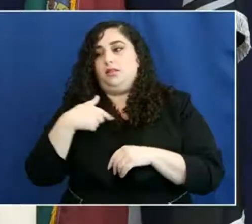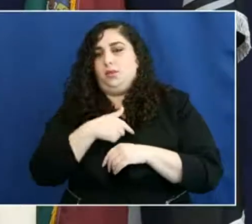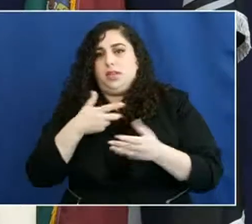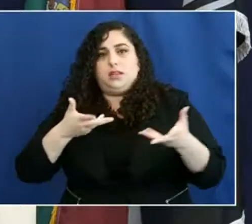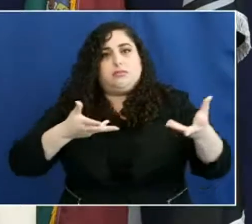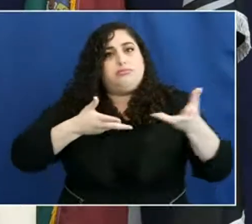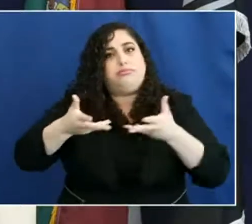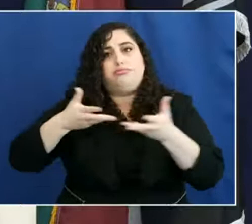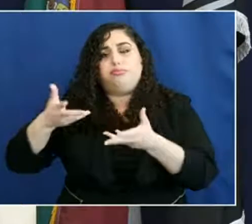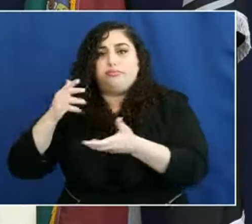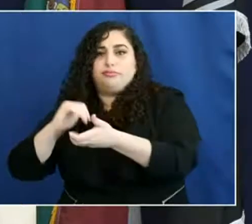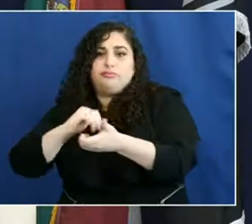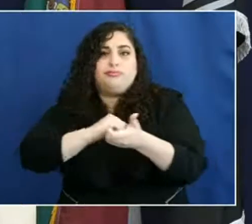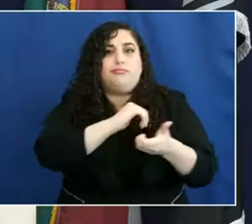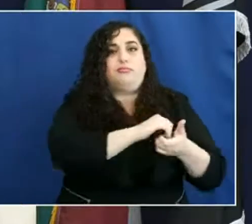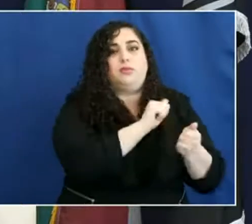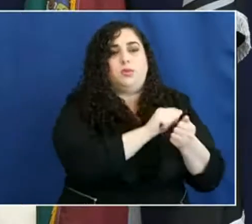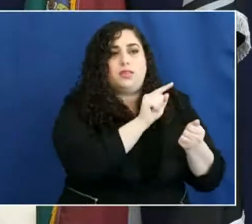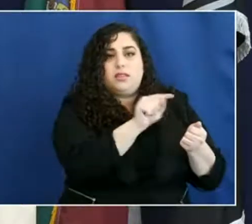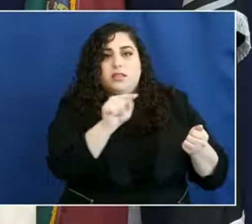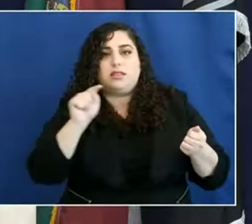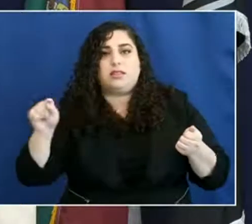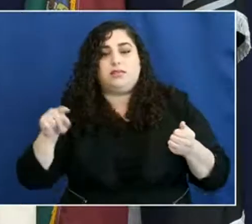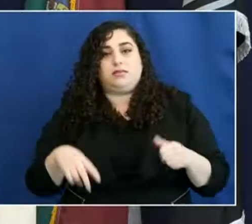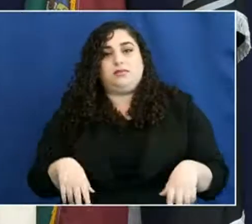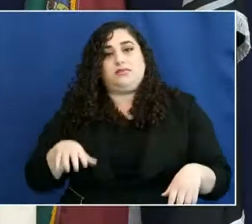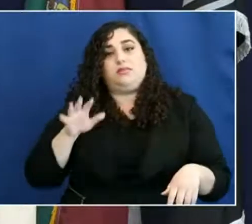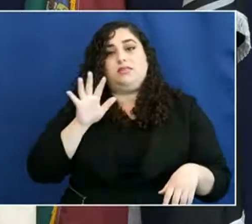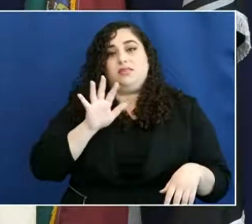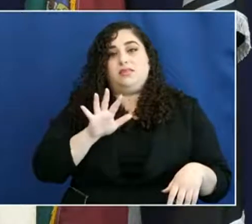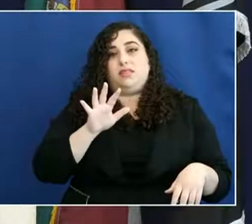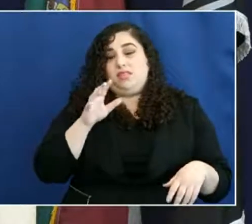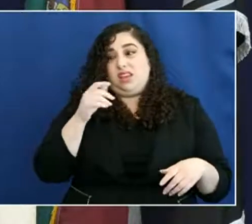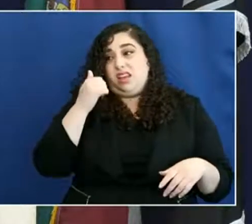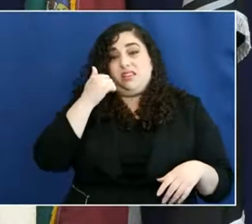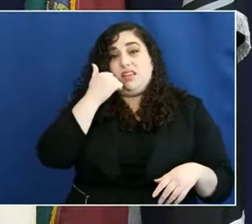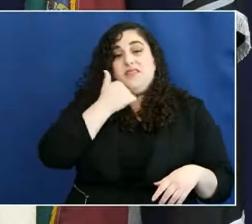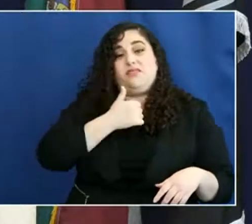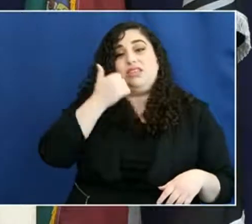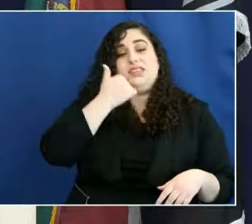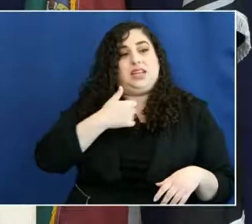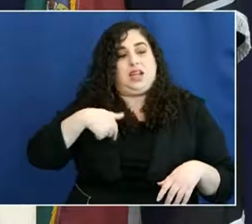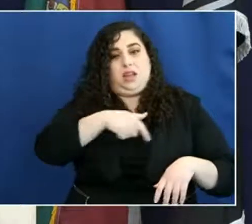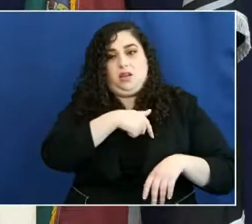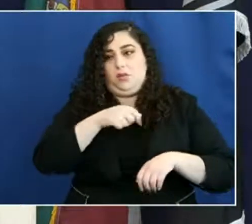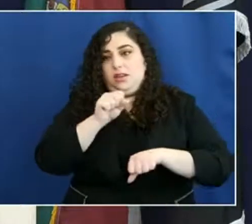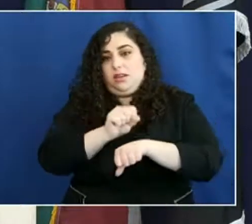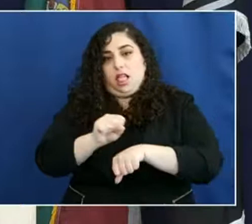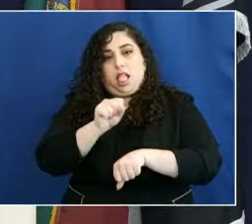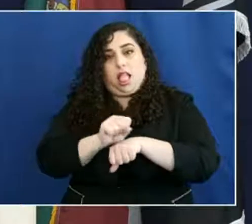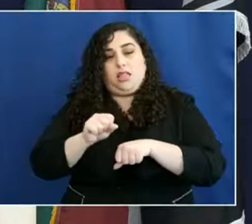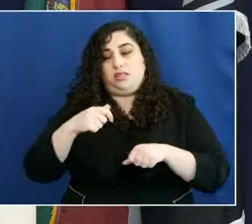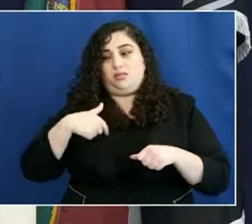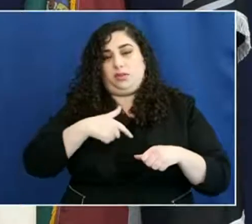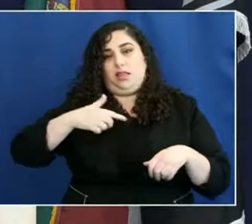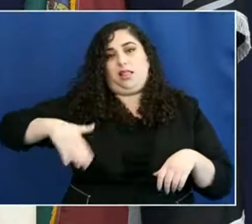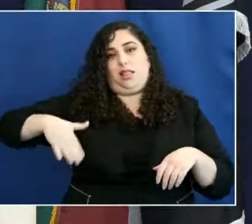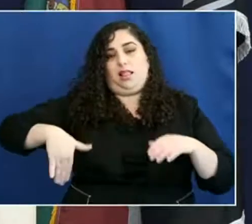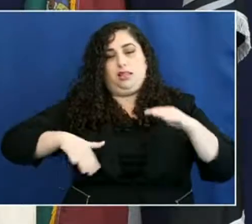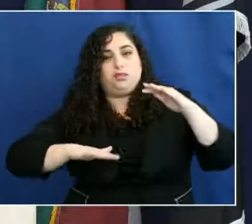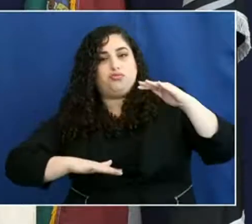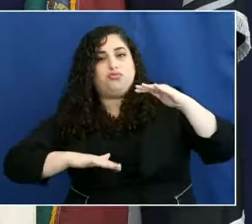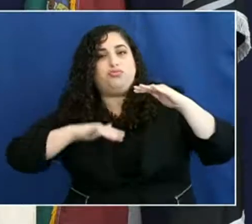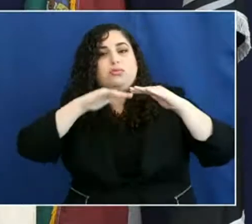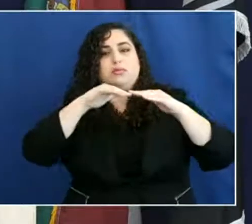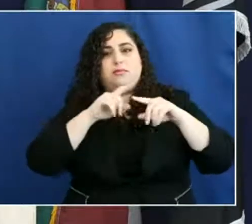partners, continues to be about 35,000 a day. We have not hit the supply to get us to that point. We also have